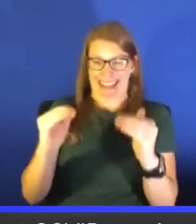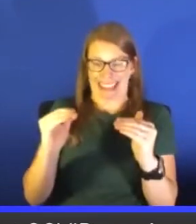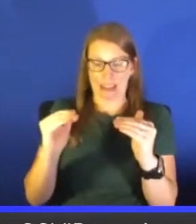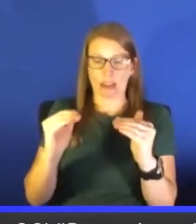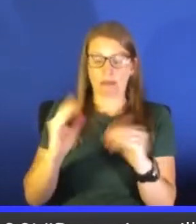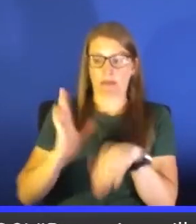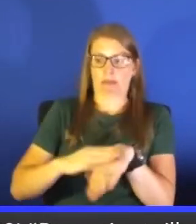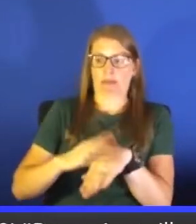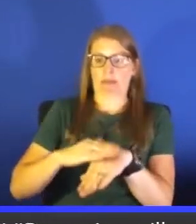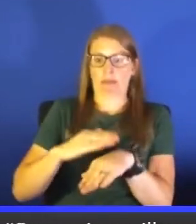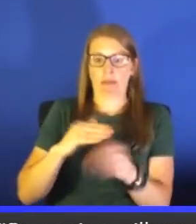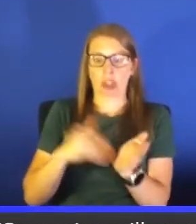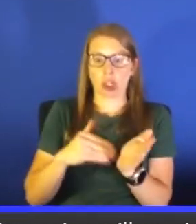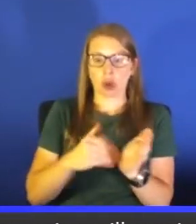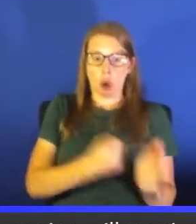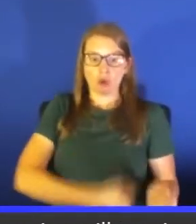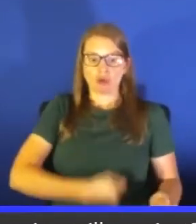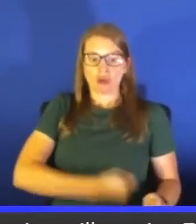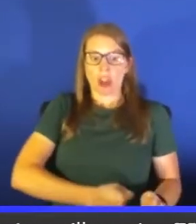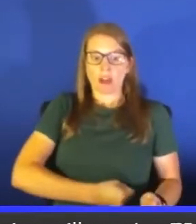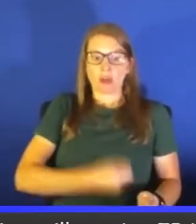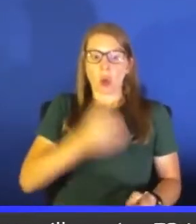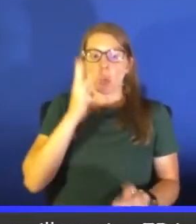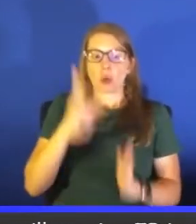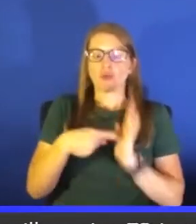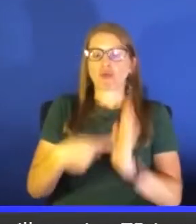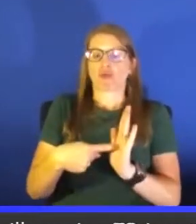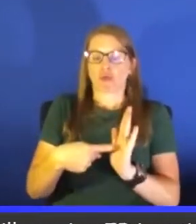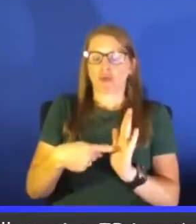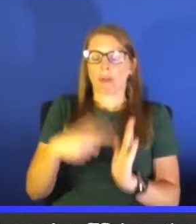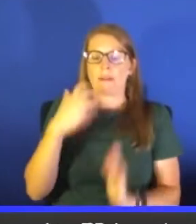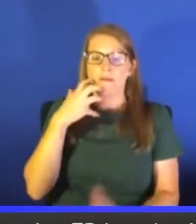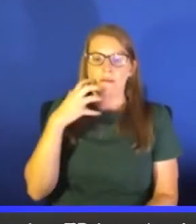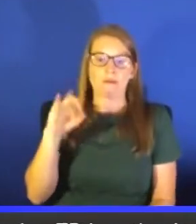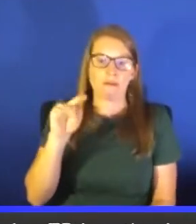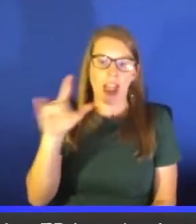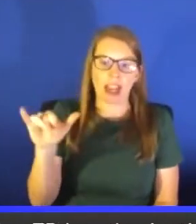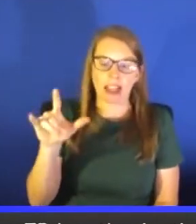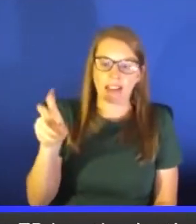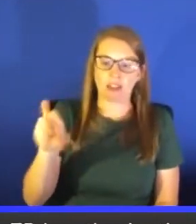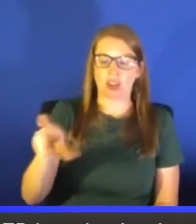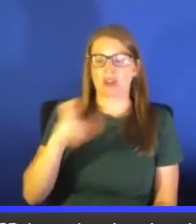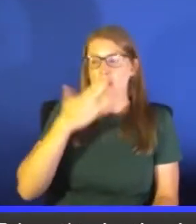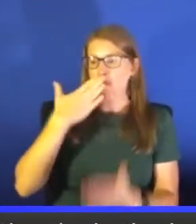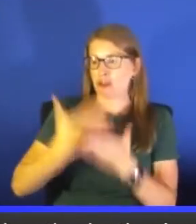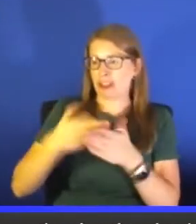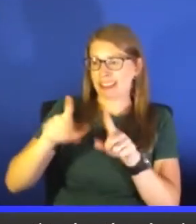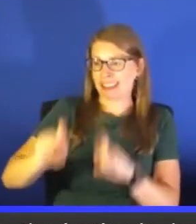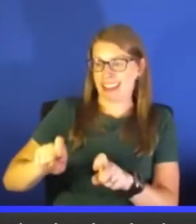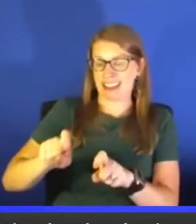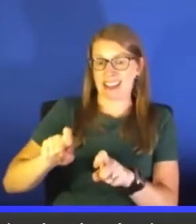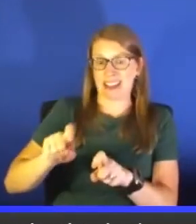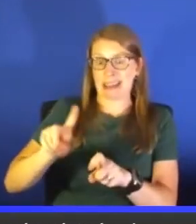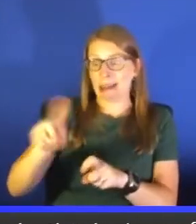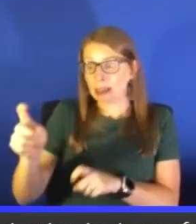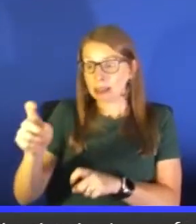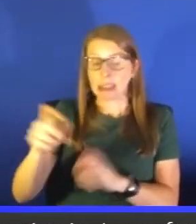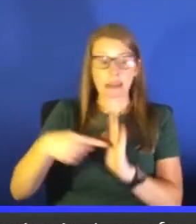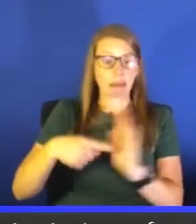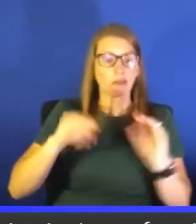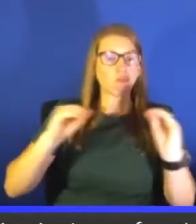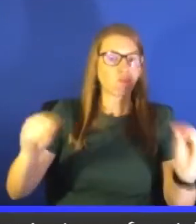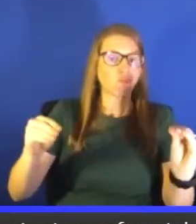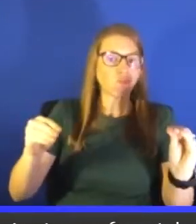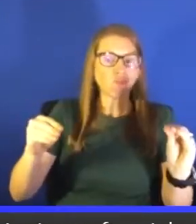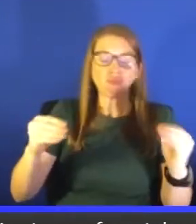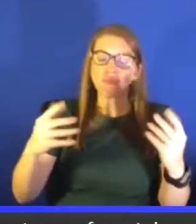to check an ultrasound, which can show a fatty liver. But we don't have a good blood test to really diagnose it. There's no symptoms. There's nothing I can tell people to go to their